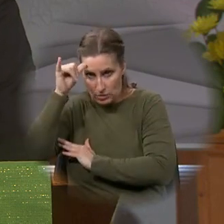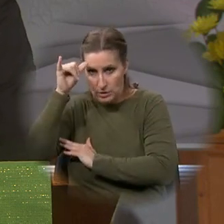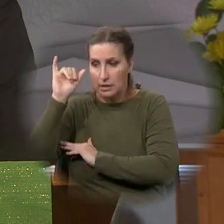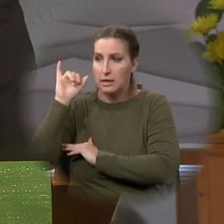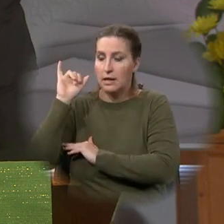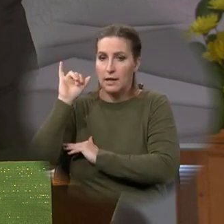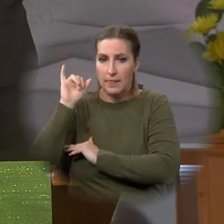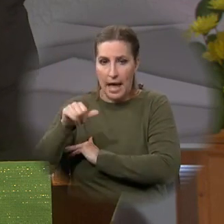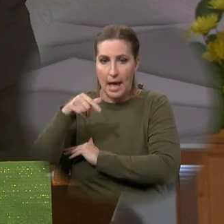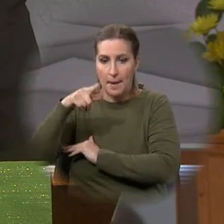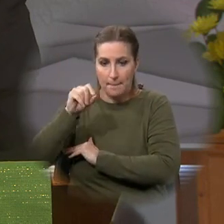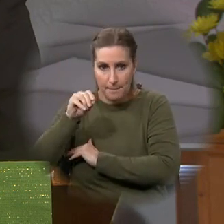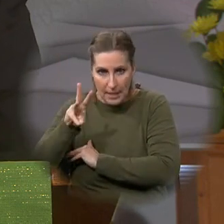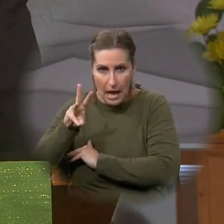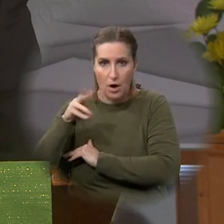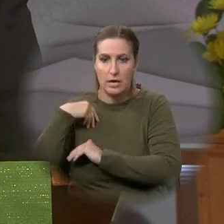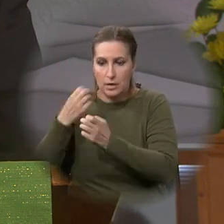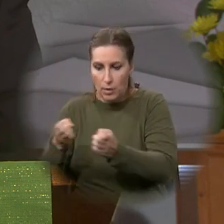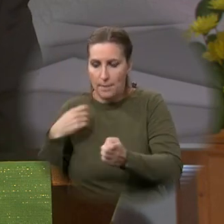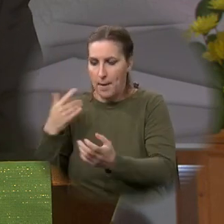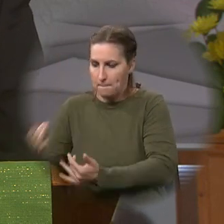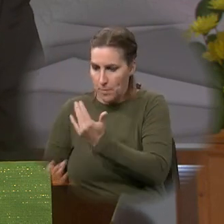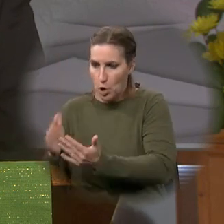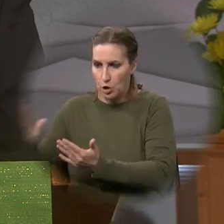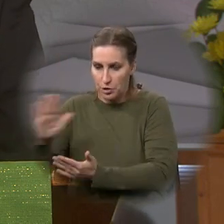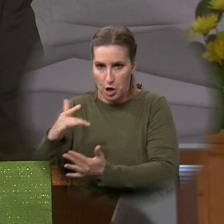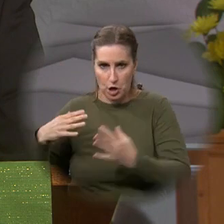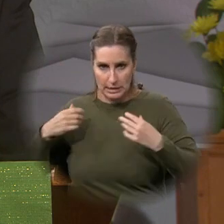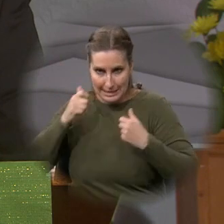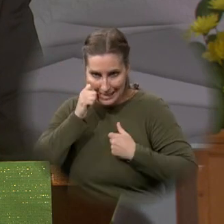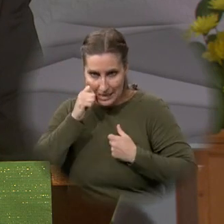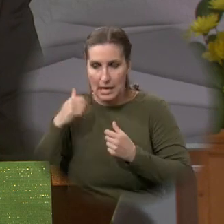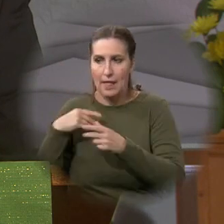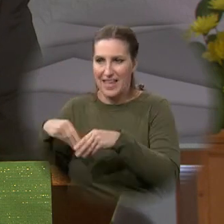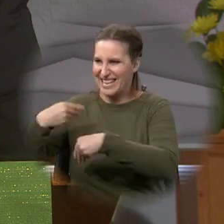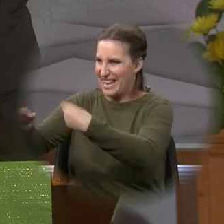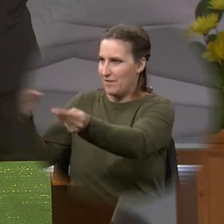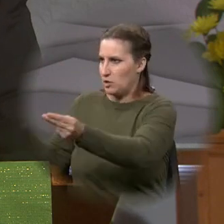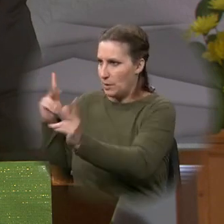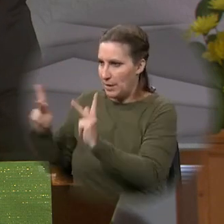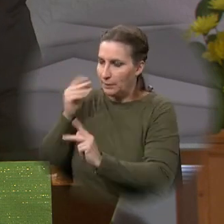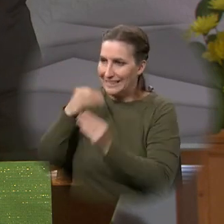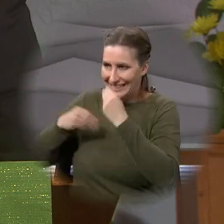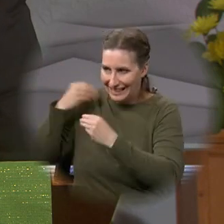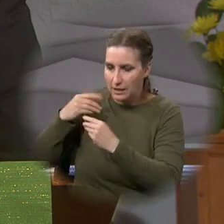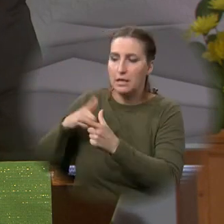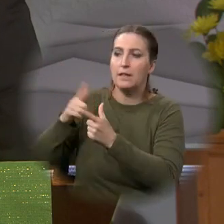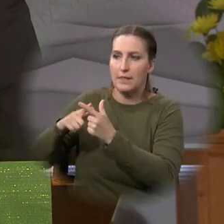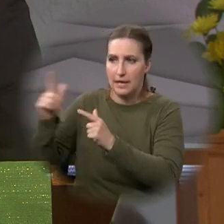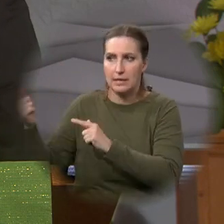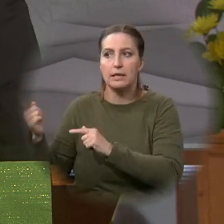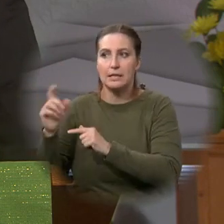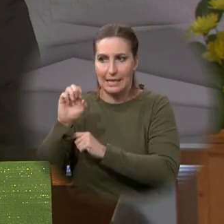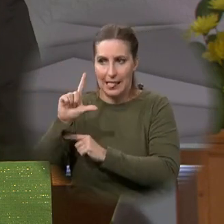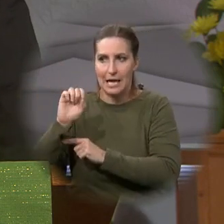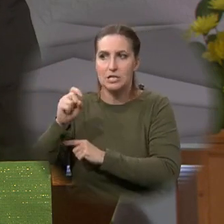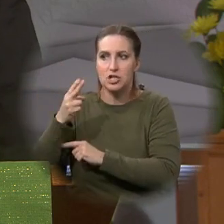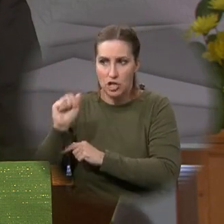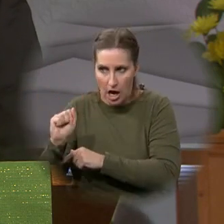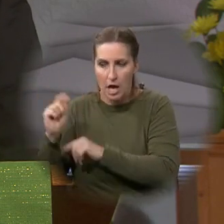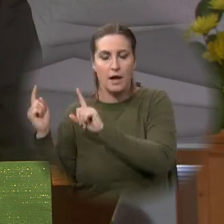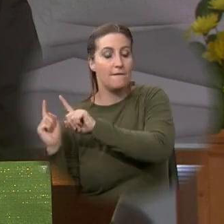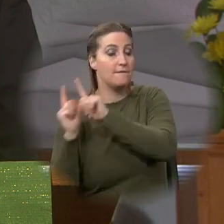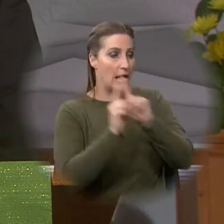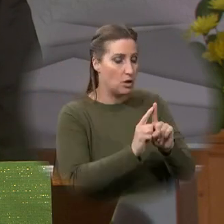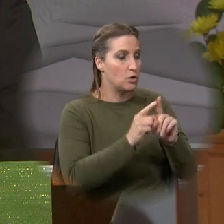the plowing equipment for fuel to boil their flesh and gave it to his people to eat. Then Elisha left and